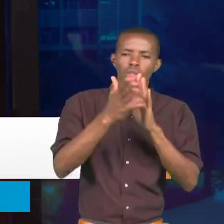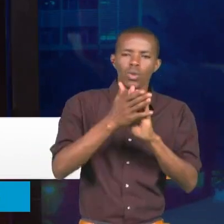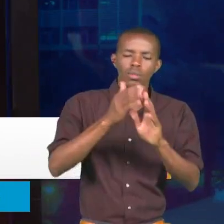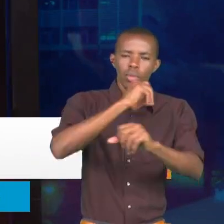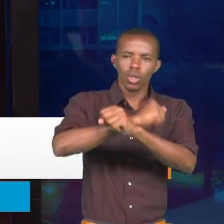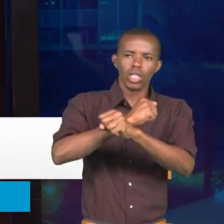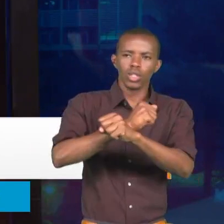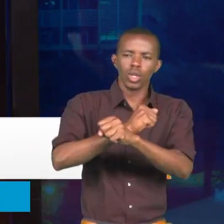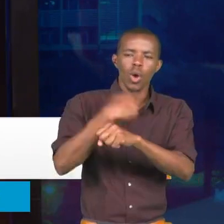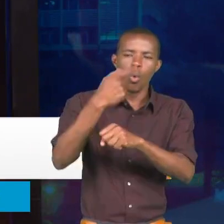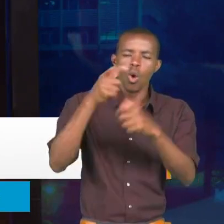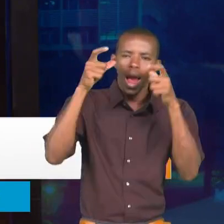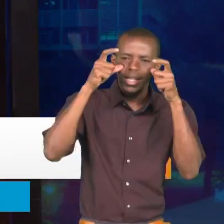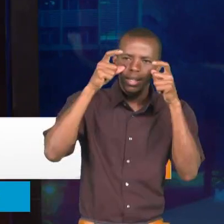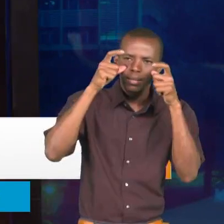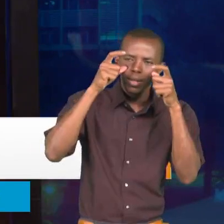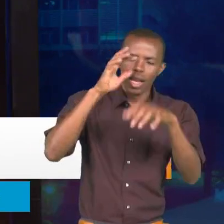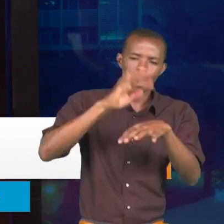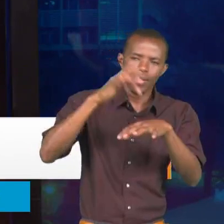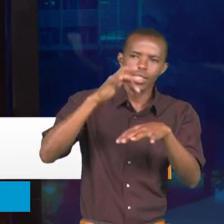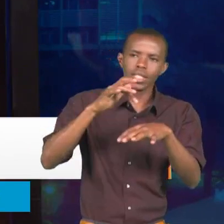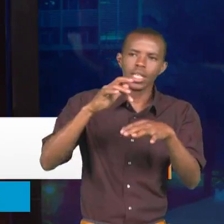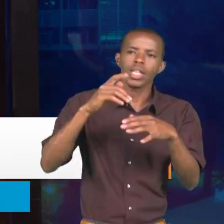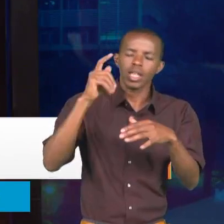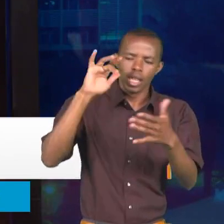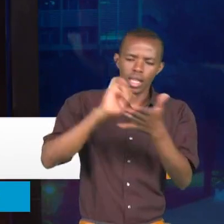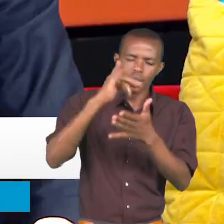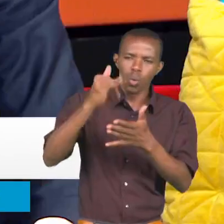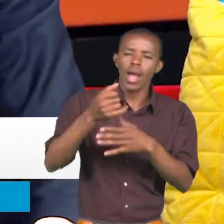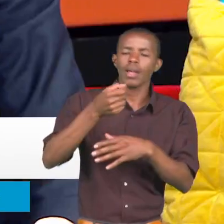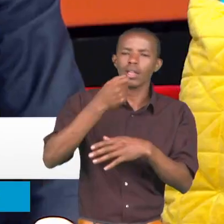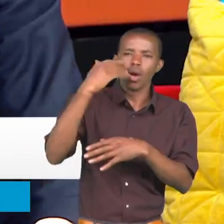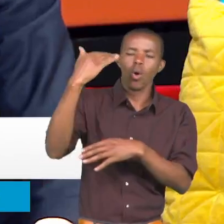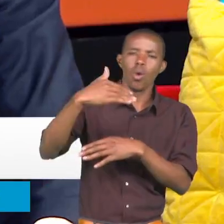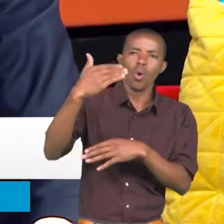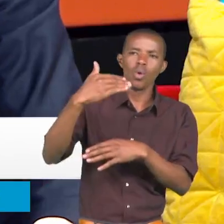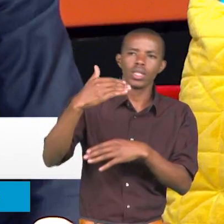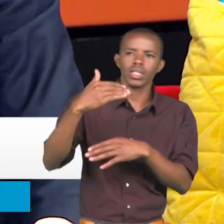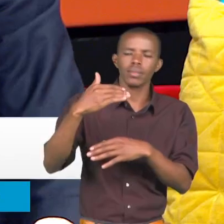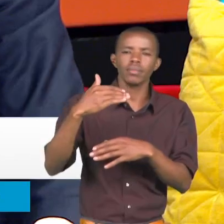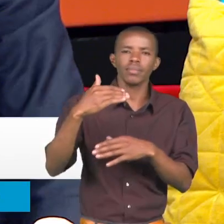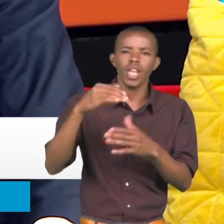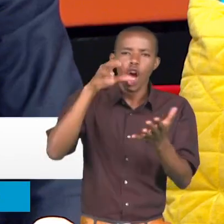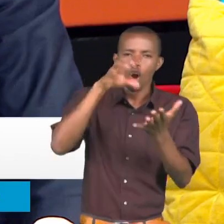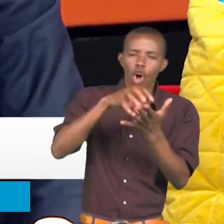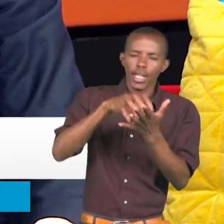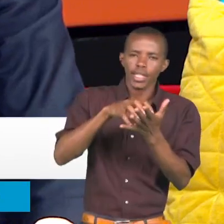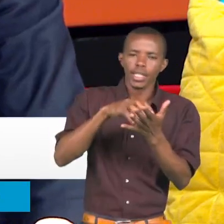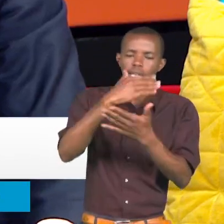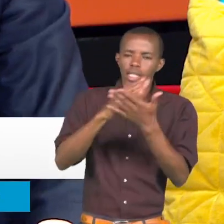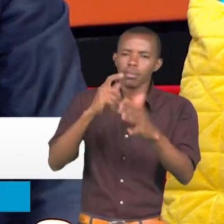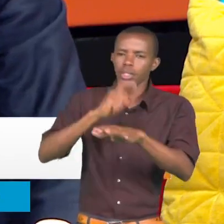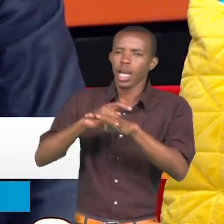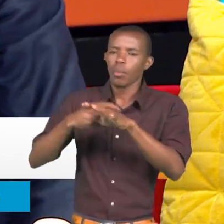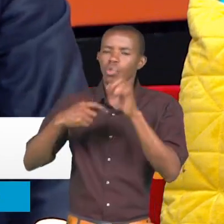there's a chance that you could be infected. Interesting. That's why it should be taken every day. Every day. Yeah. So content, you know, sometimes we talk